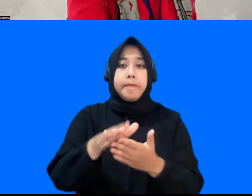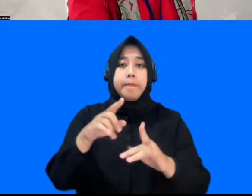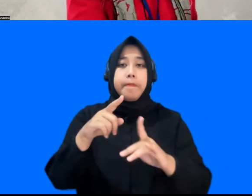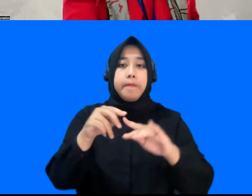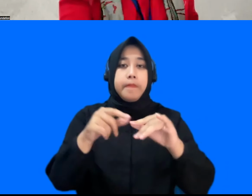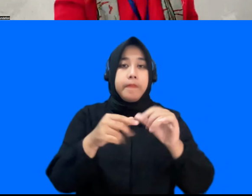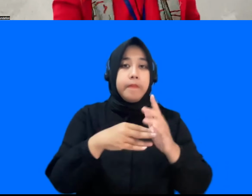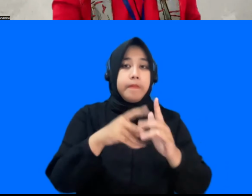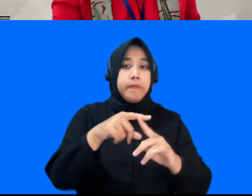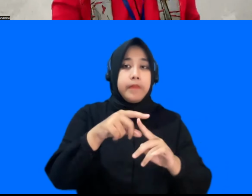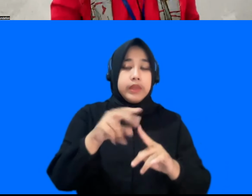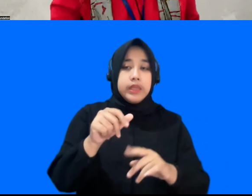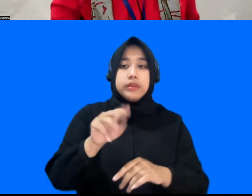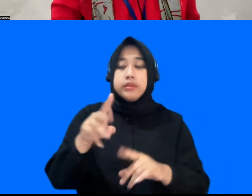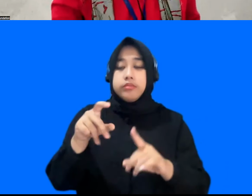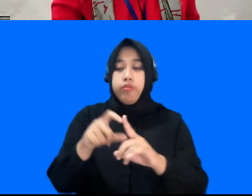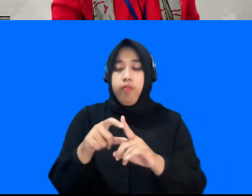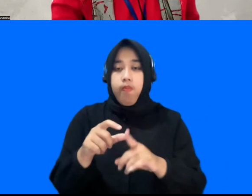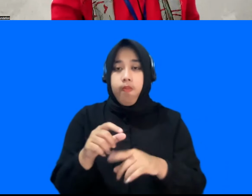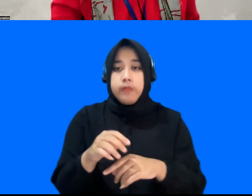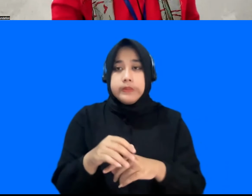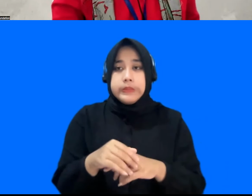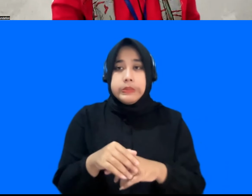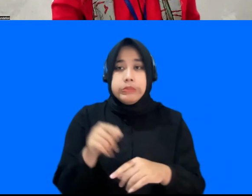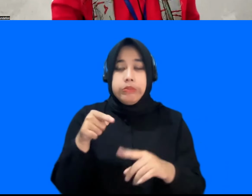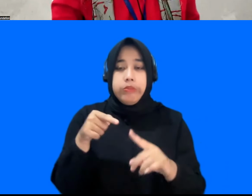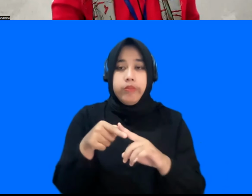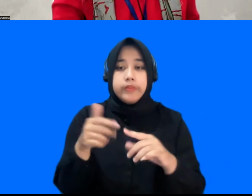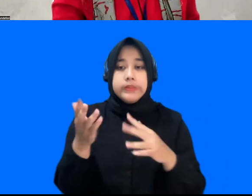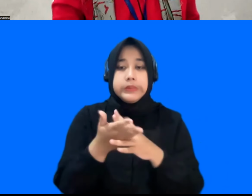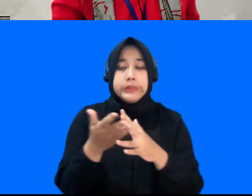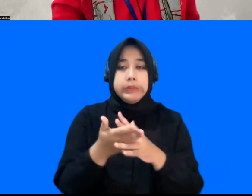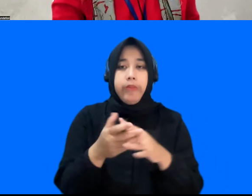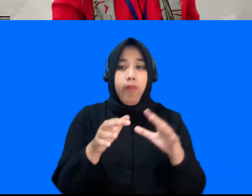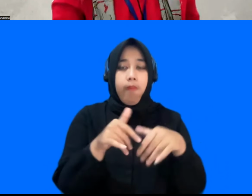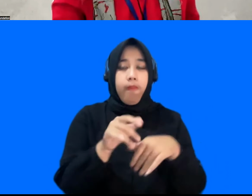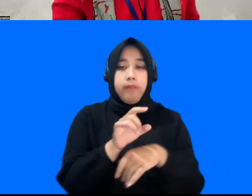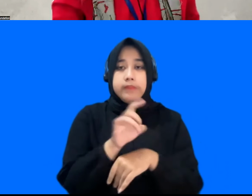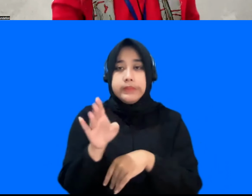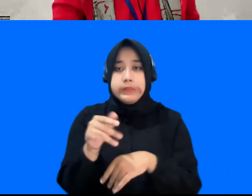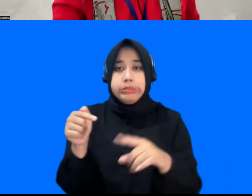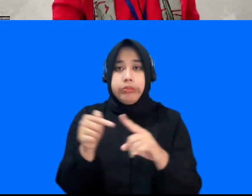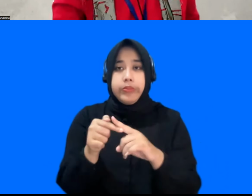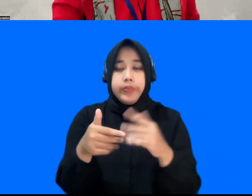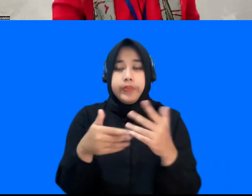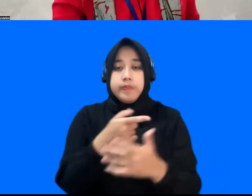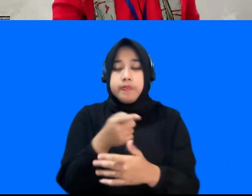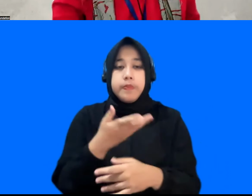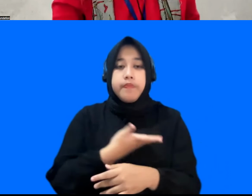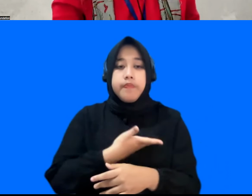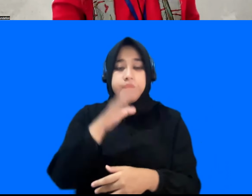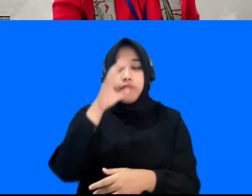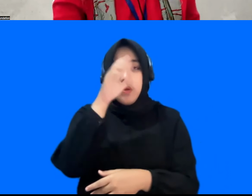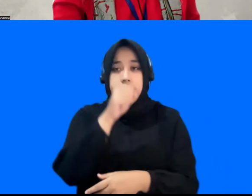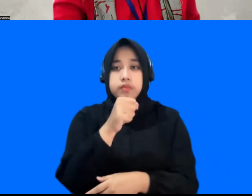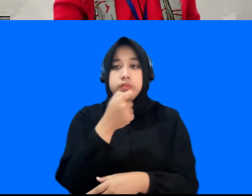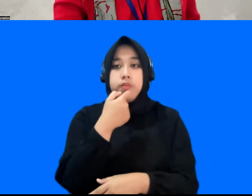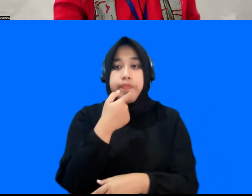can use it. Our goal is really to, we understand that that is a problem. Well, the